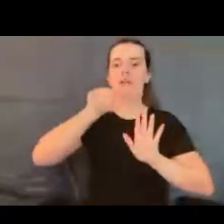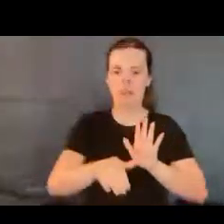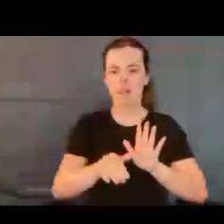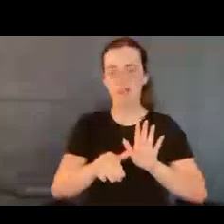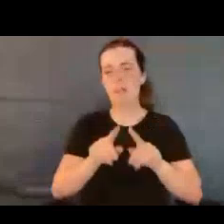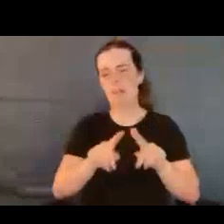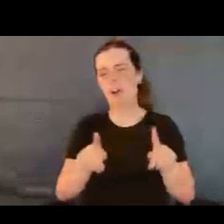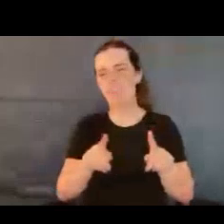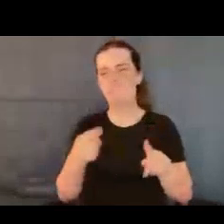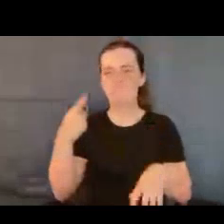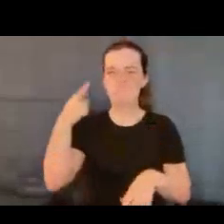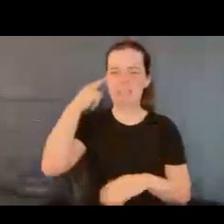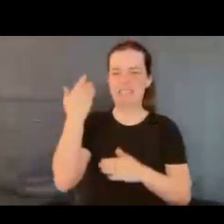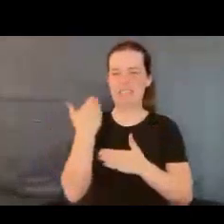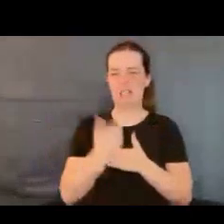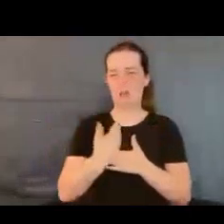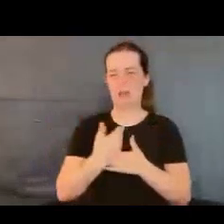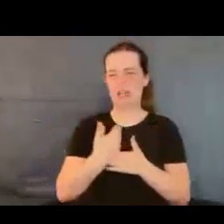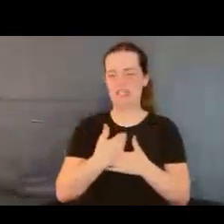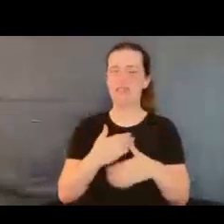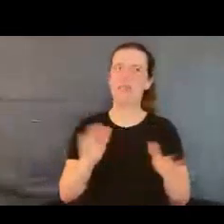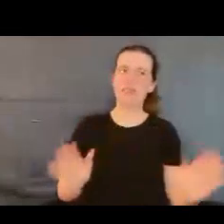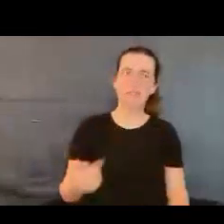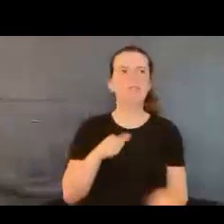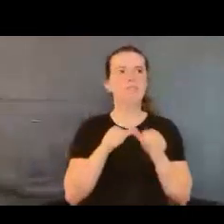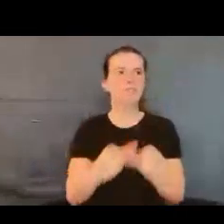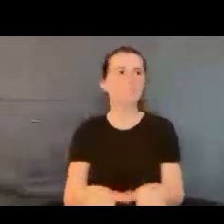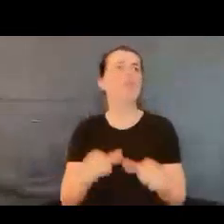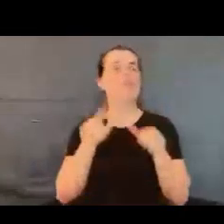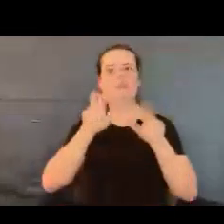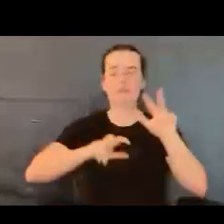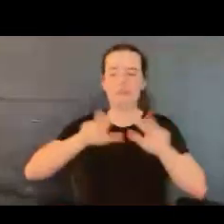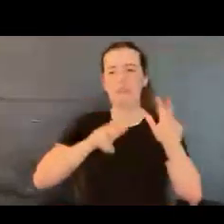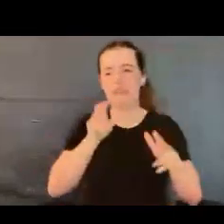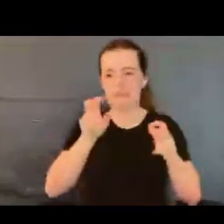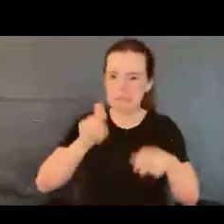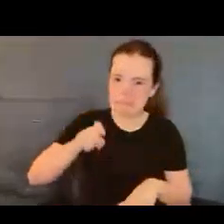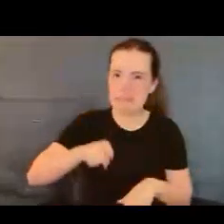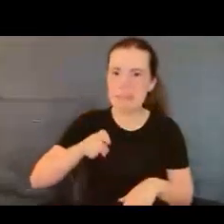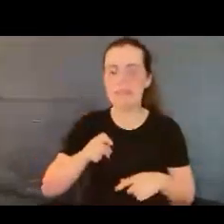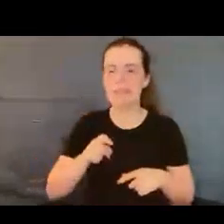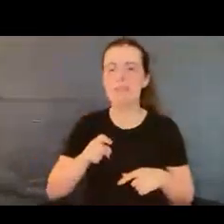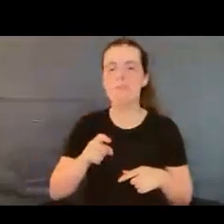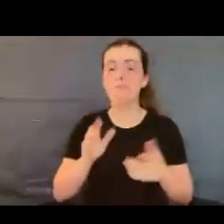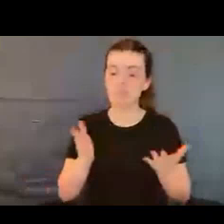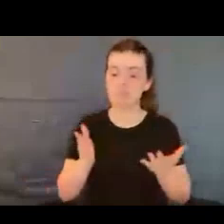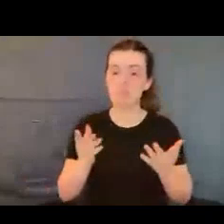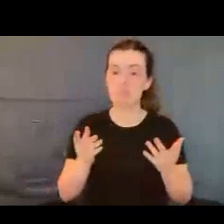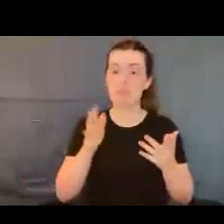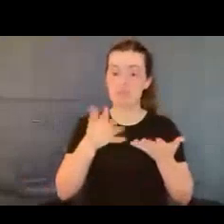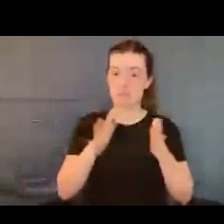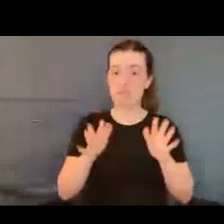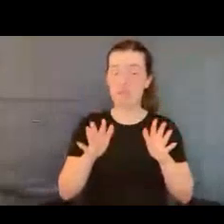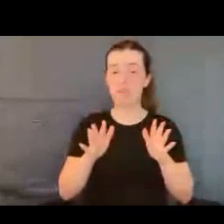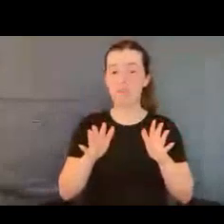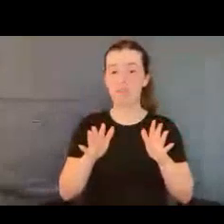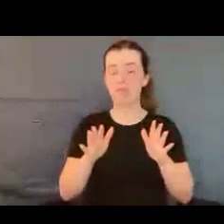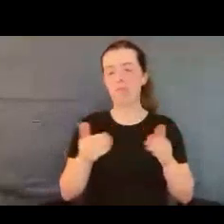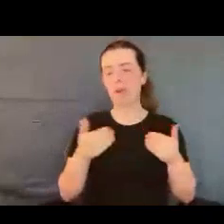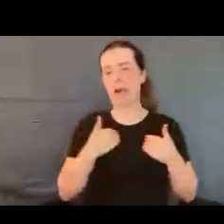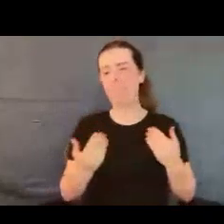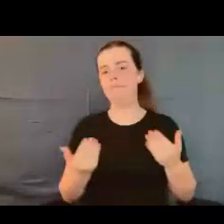mentally annoying to know that you still have this climb to hit. You'll get up that top though, and then you will do a descent on a service road that